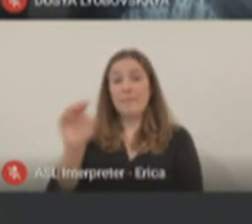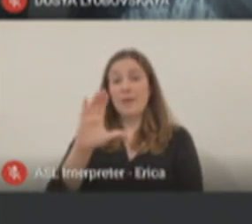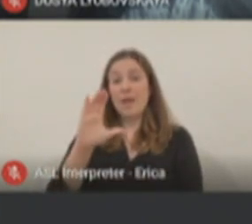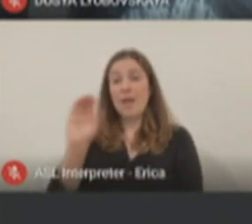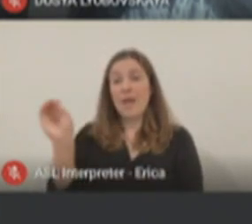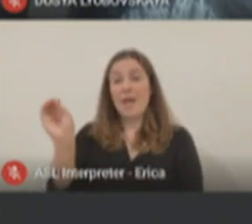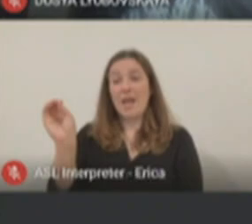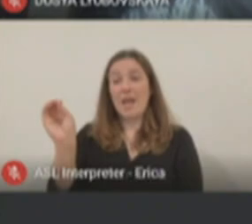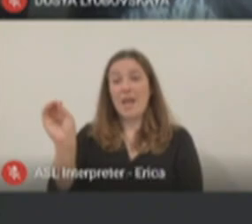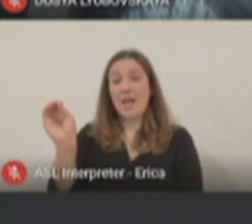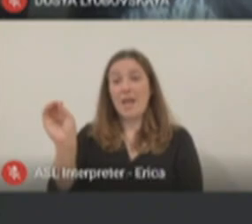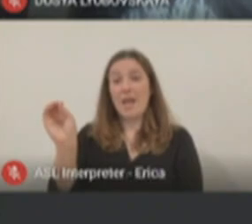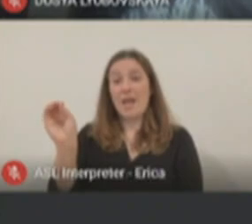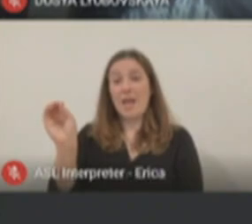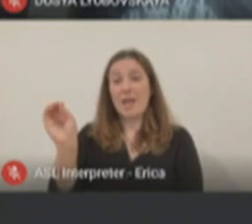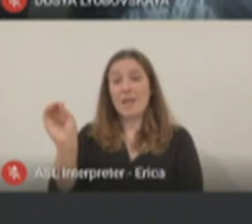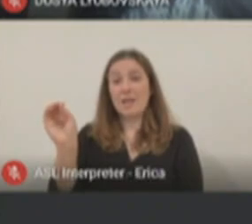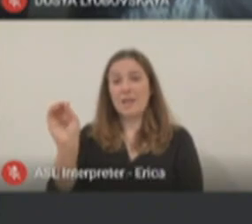And